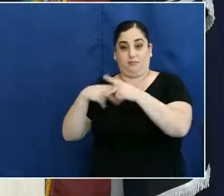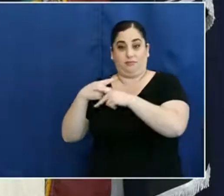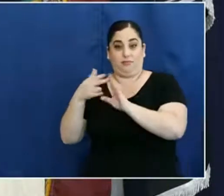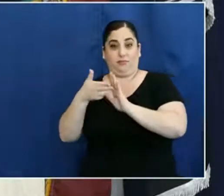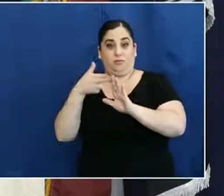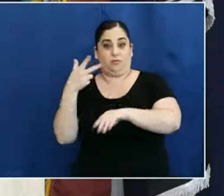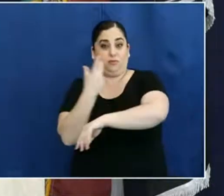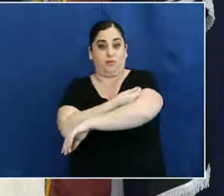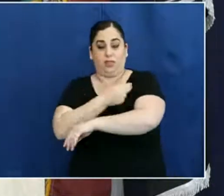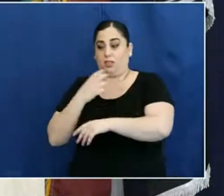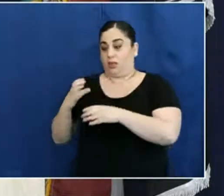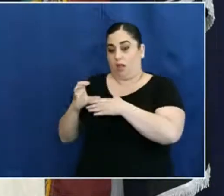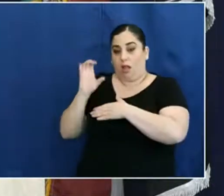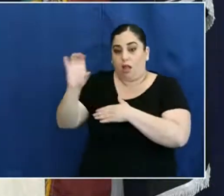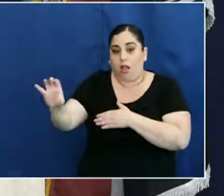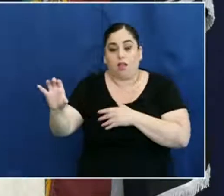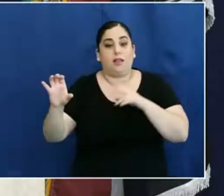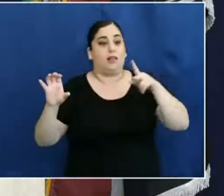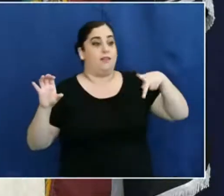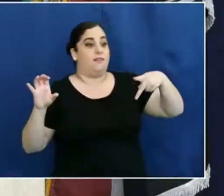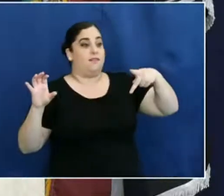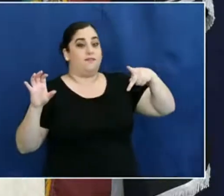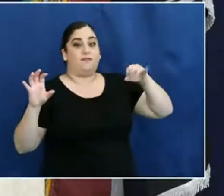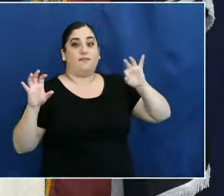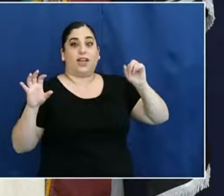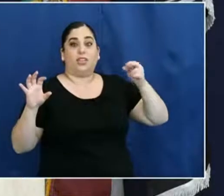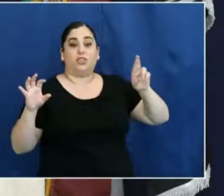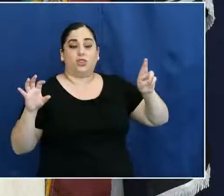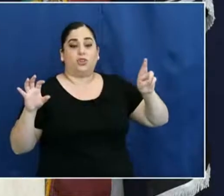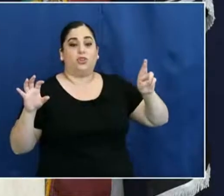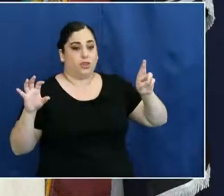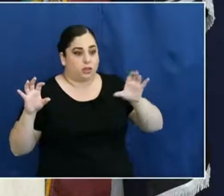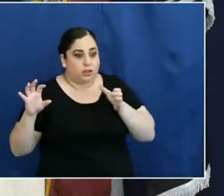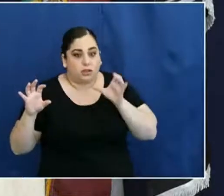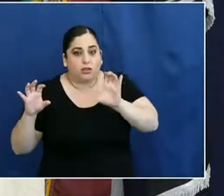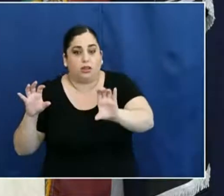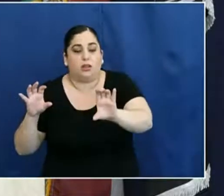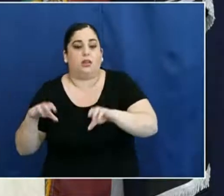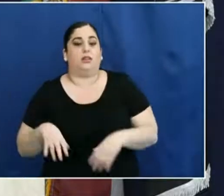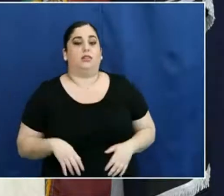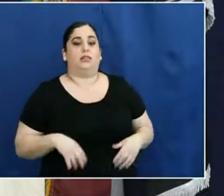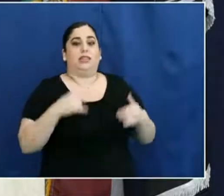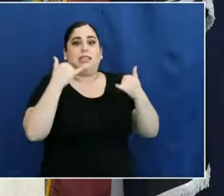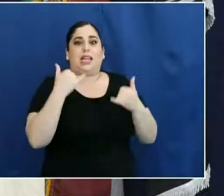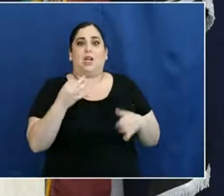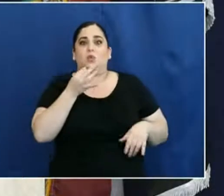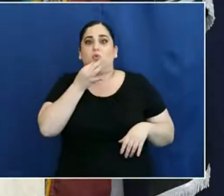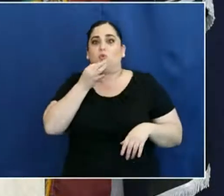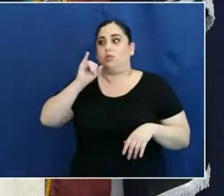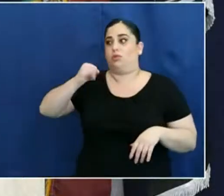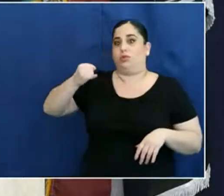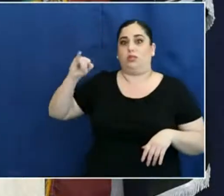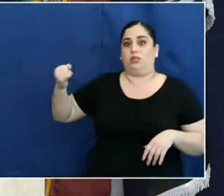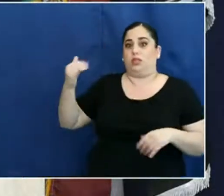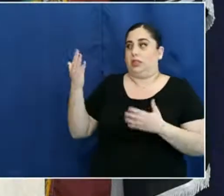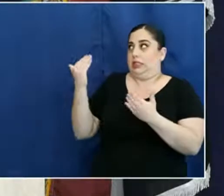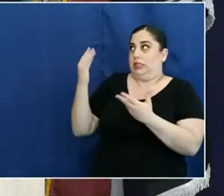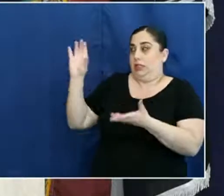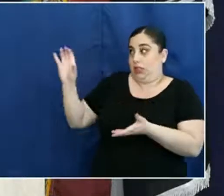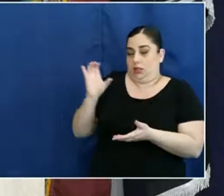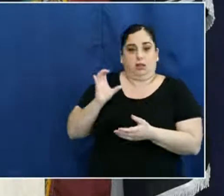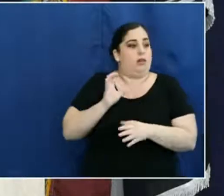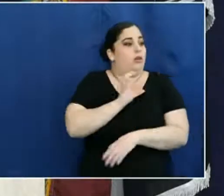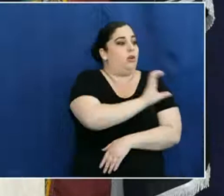in regards, and I don't know for certain other counties, but we have a very collaborative approach with our healthcare systems. We